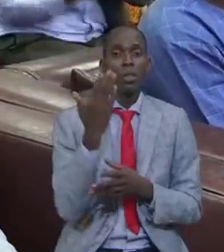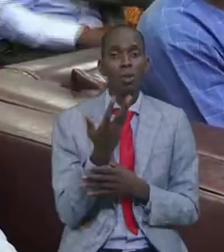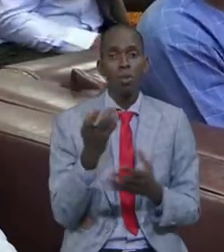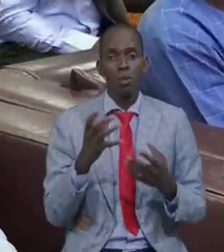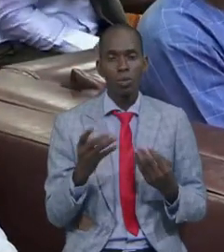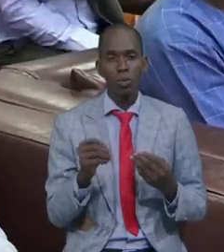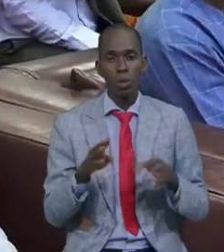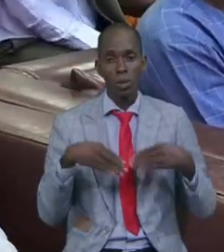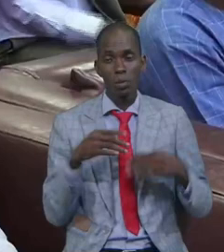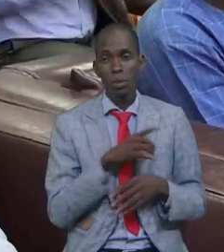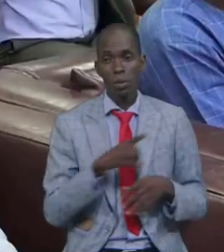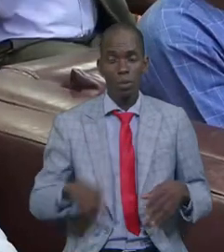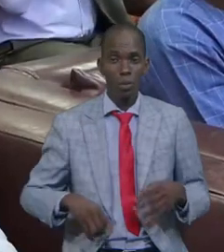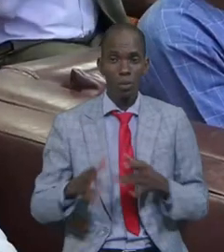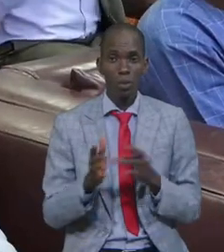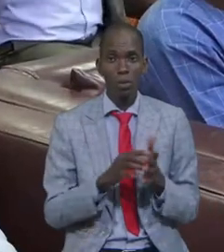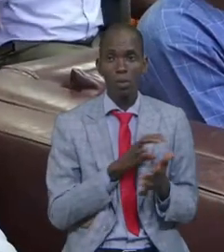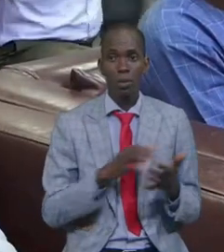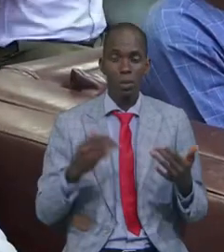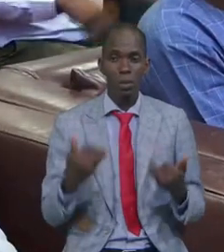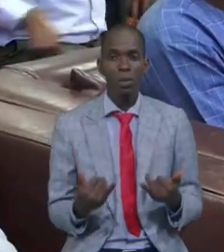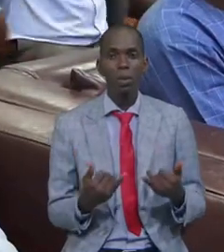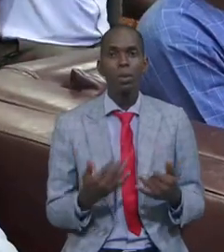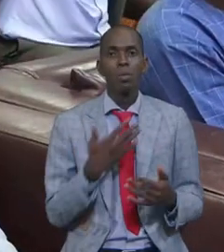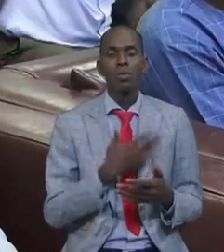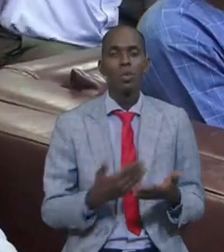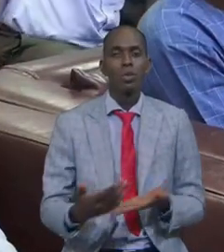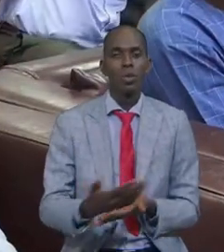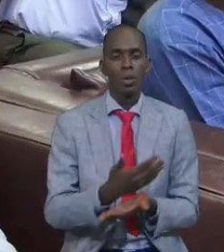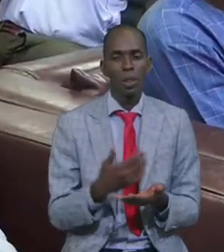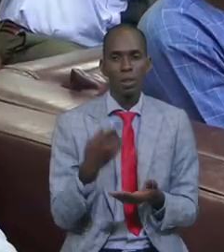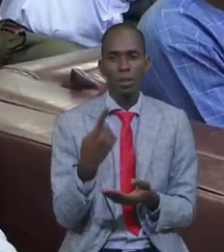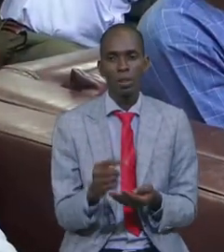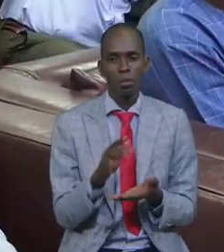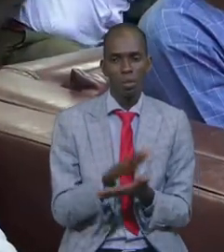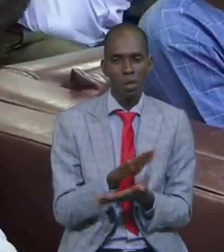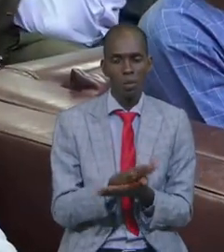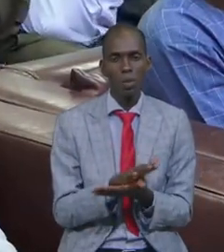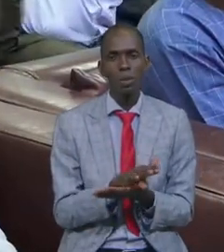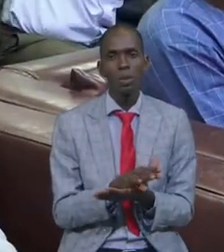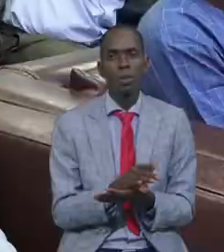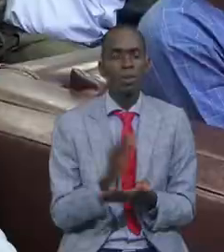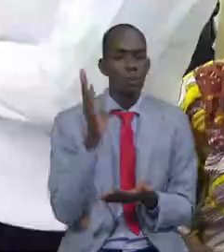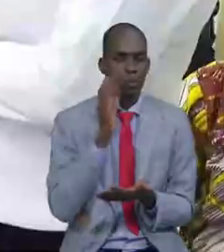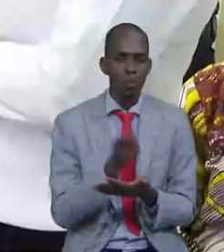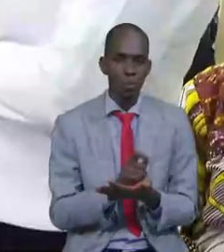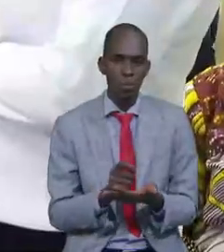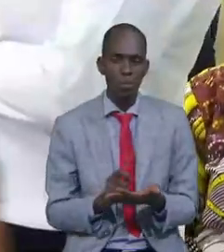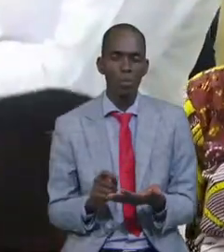counselors and fill the slip and hand it back to the counselors around